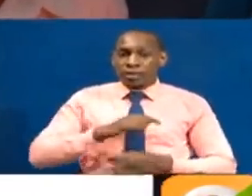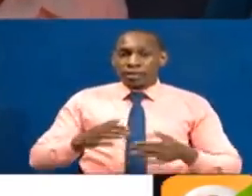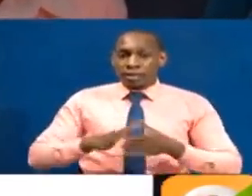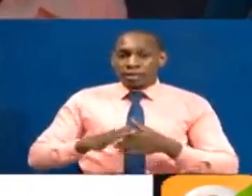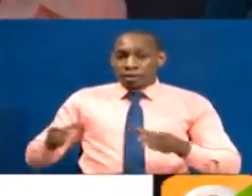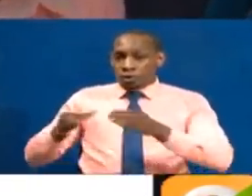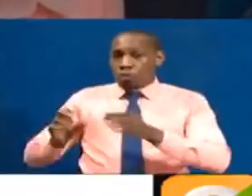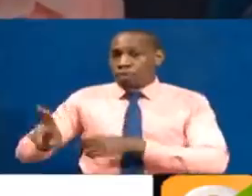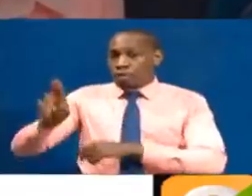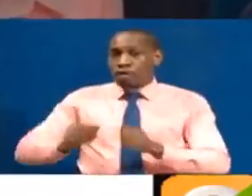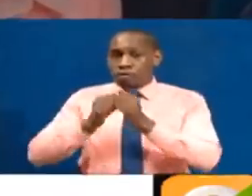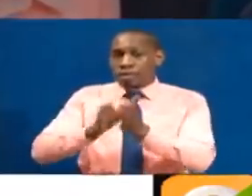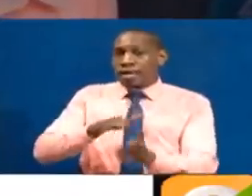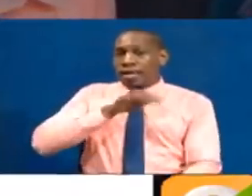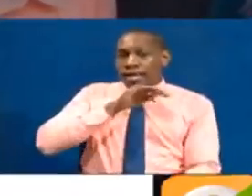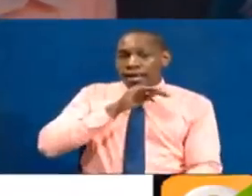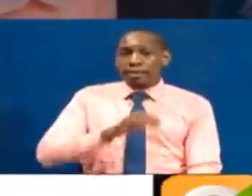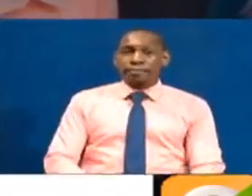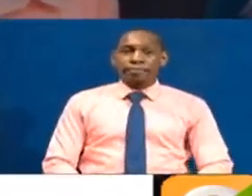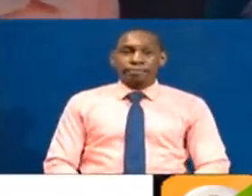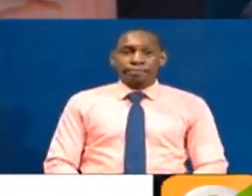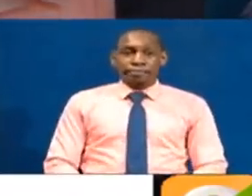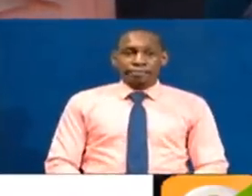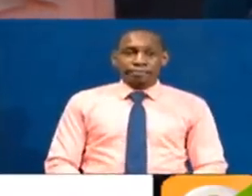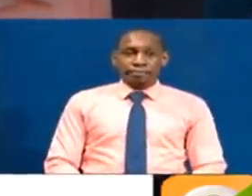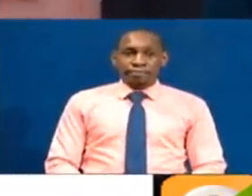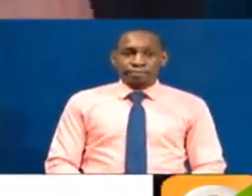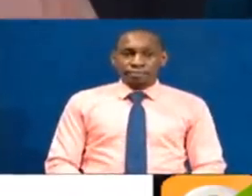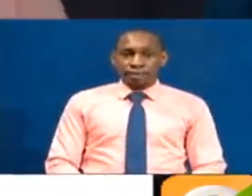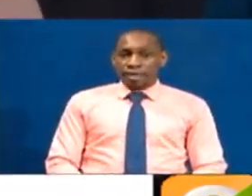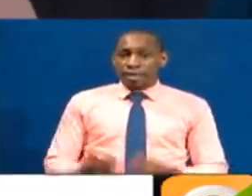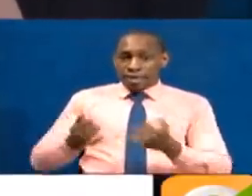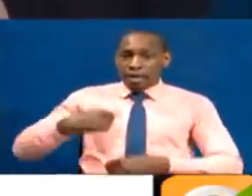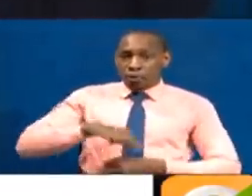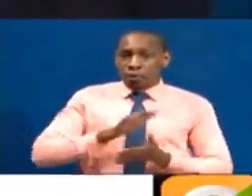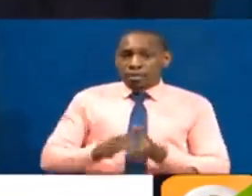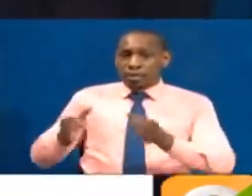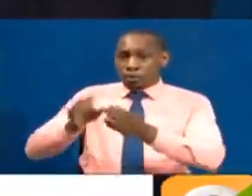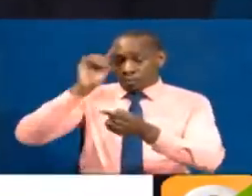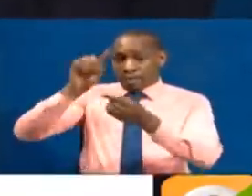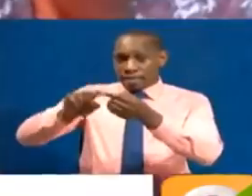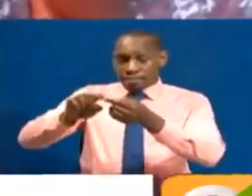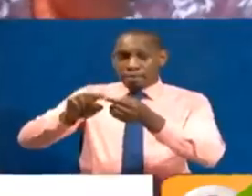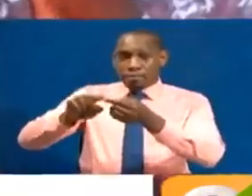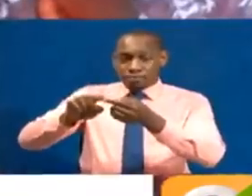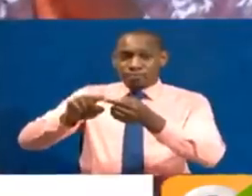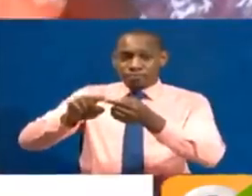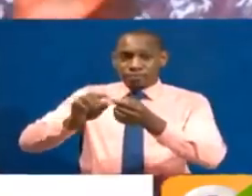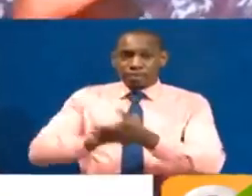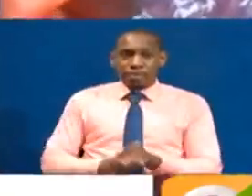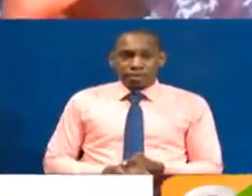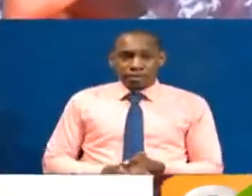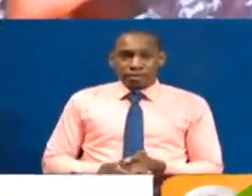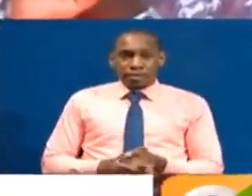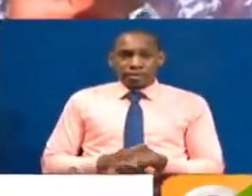wa Uhuru Kenyatta na Raila Amolo. So sisi ni watu wa Azimio. Na